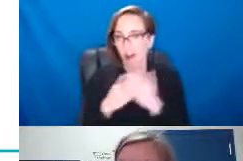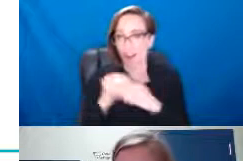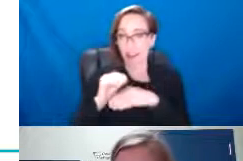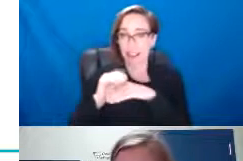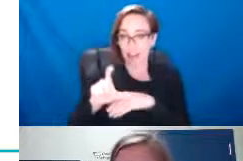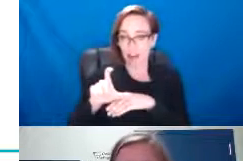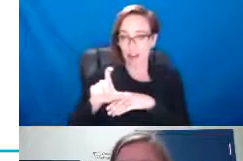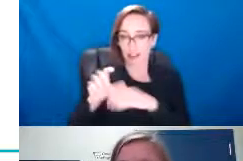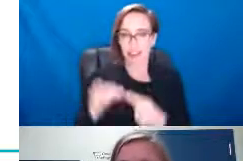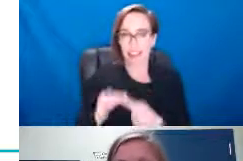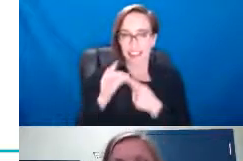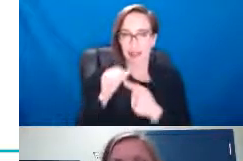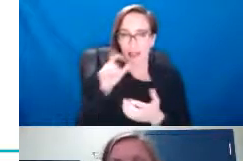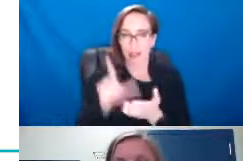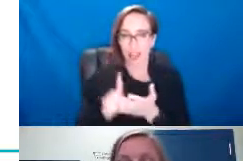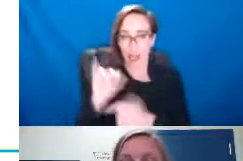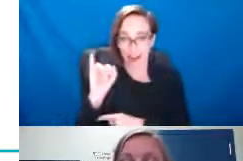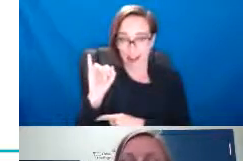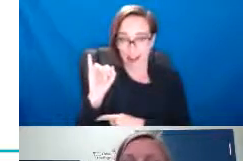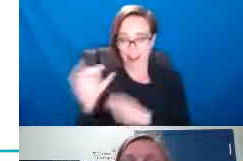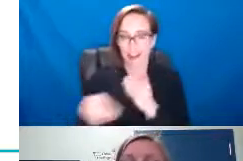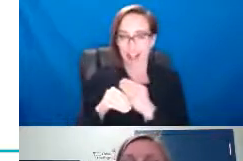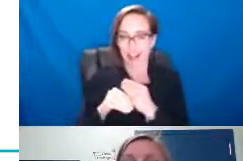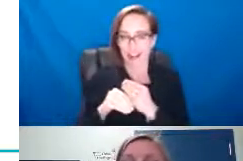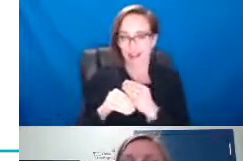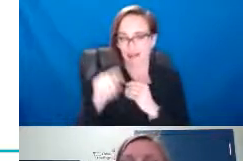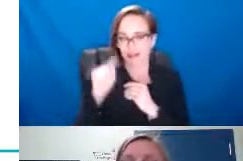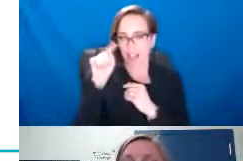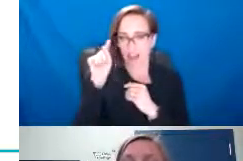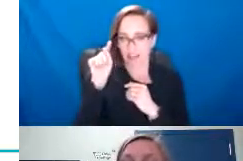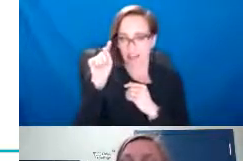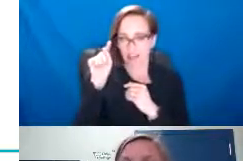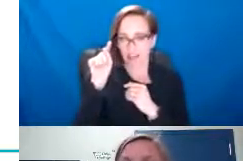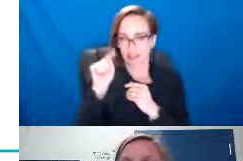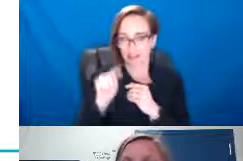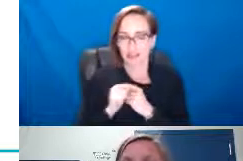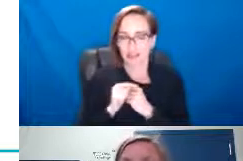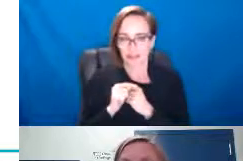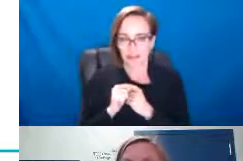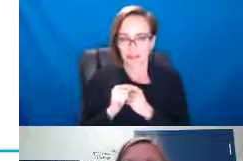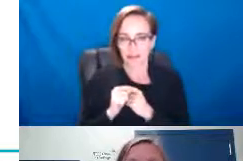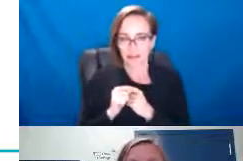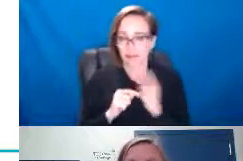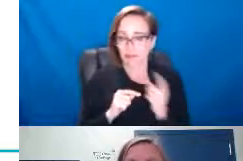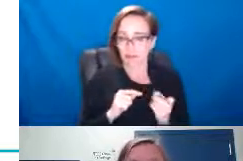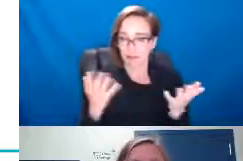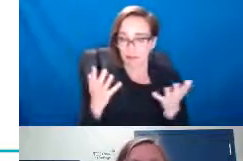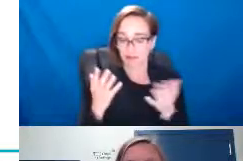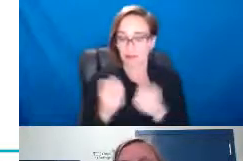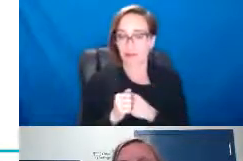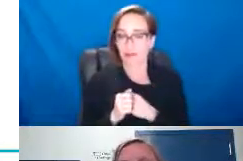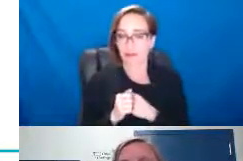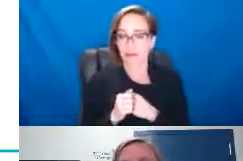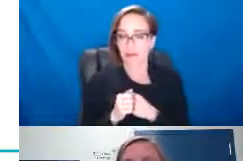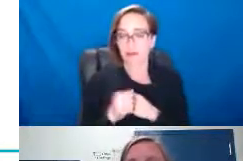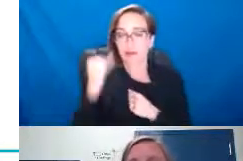for the letter I. You do add the dot at the top. And how it works is that if you were to put